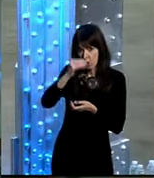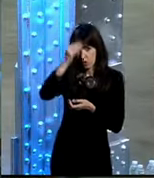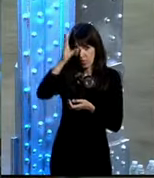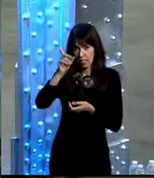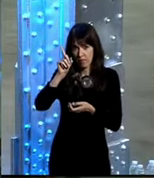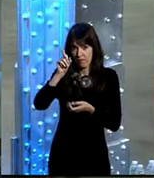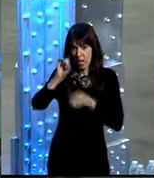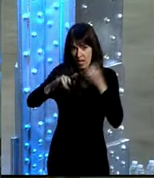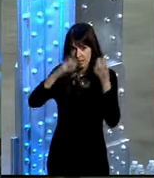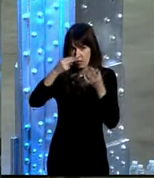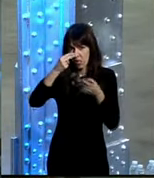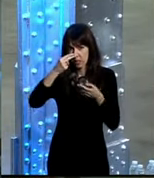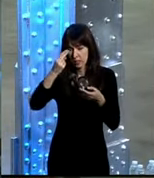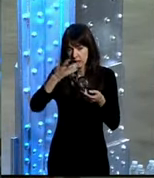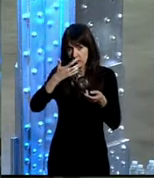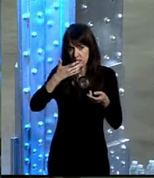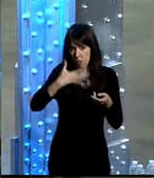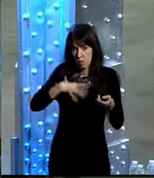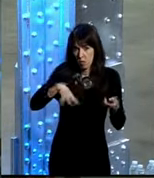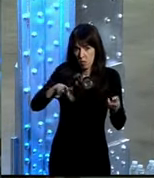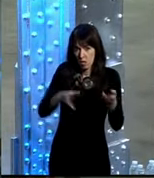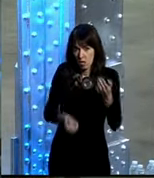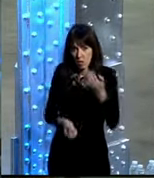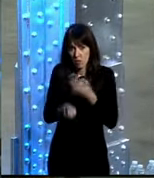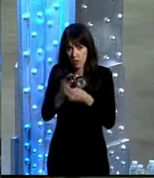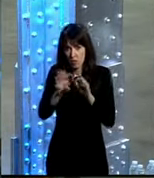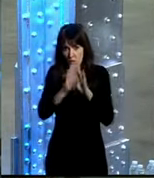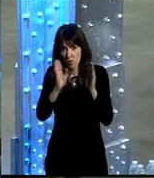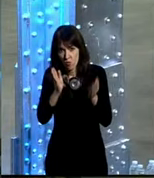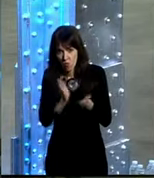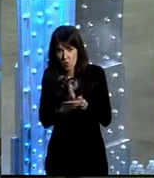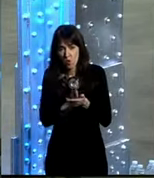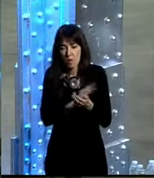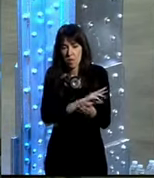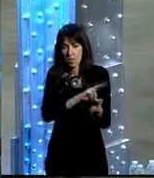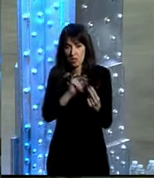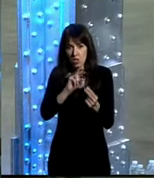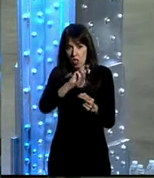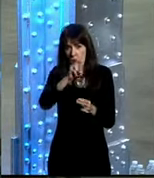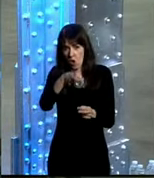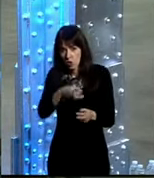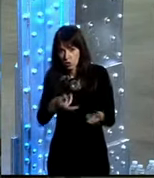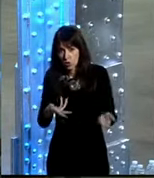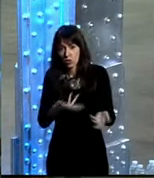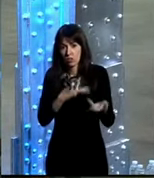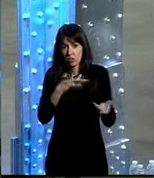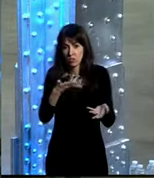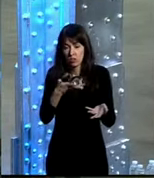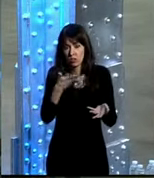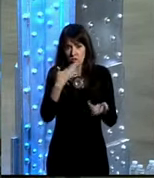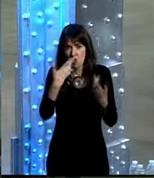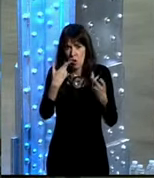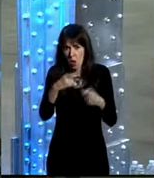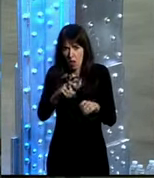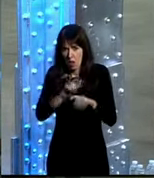be doing things and creating worlds and having conversations with each other without us. Like they don't need us at all to be a part of